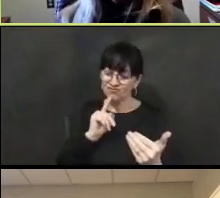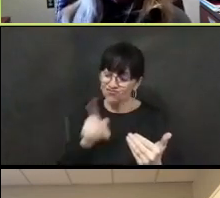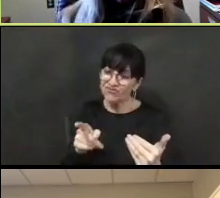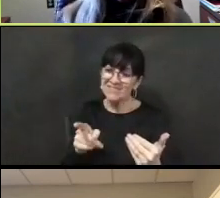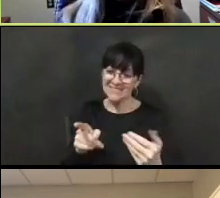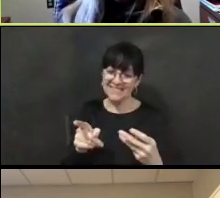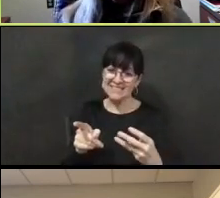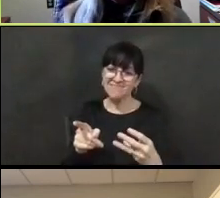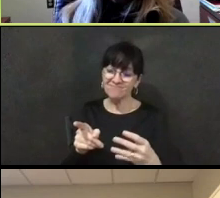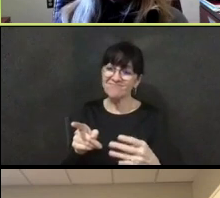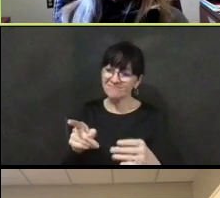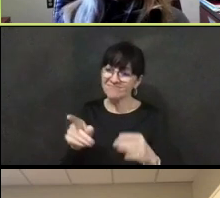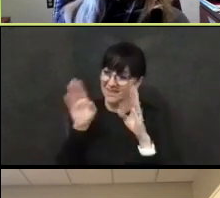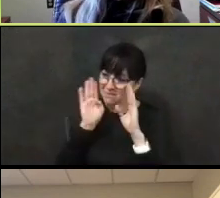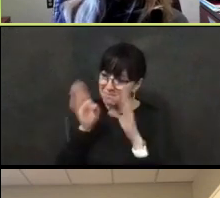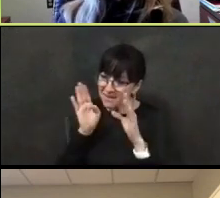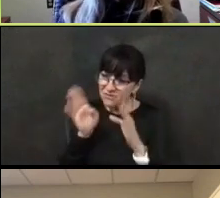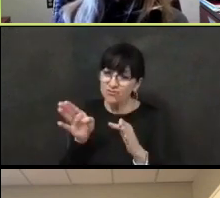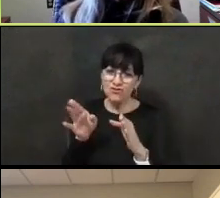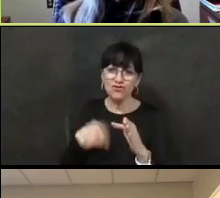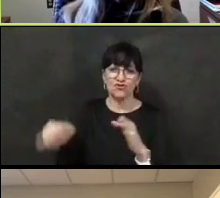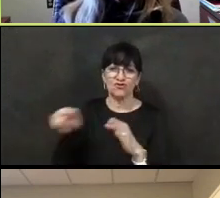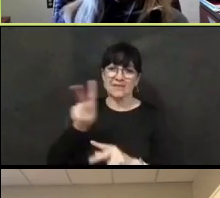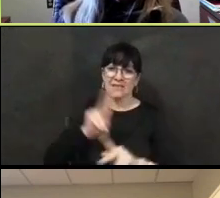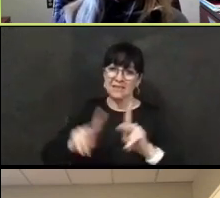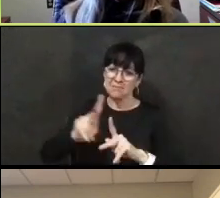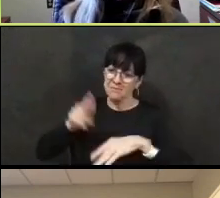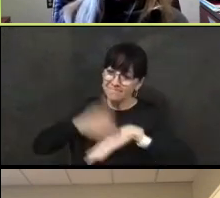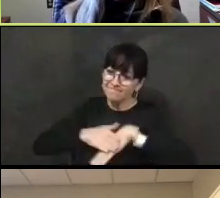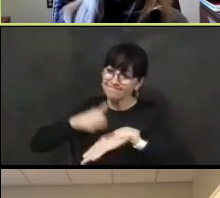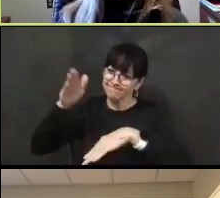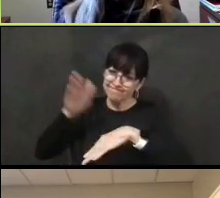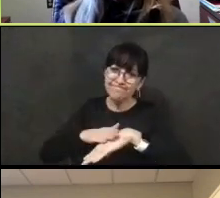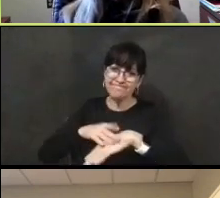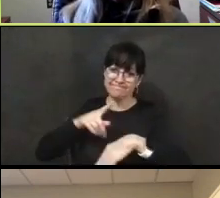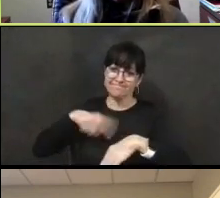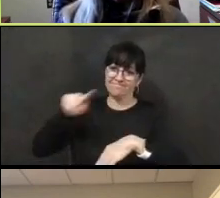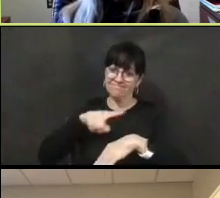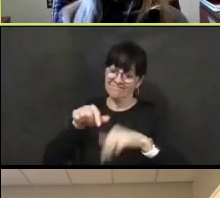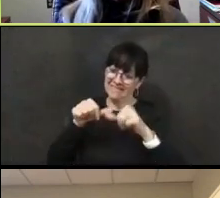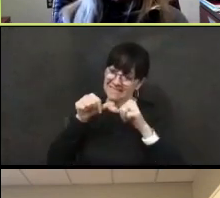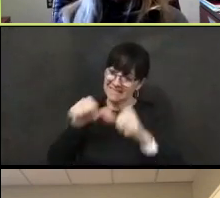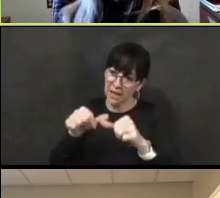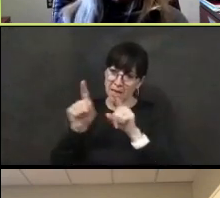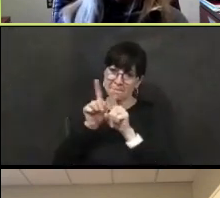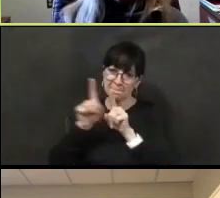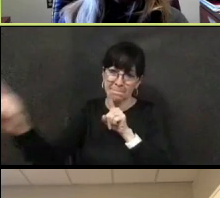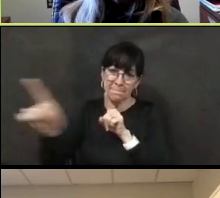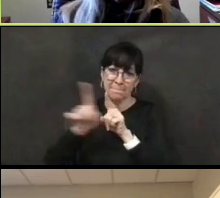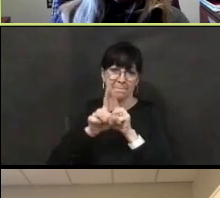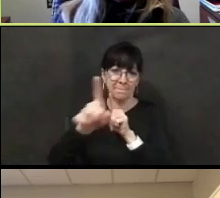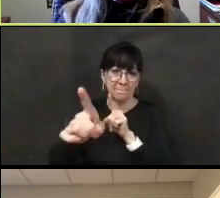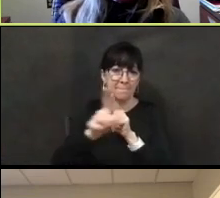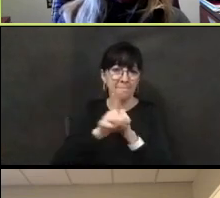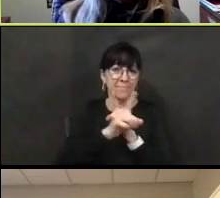to continue to social distance. And we've seen from Florida and other places that can be really hard. So